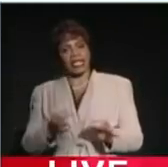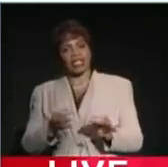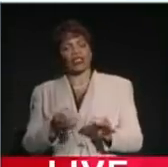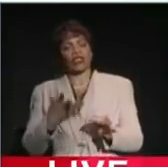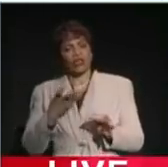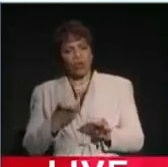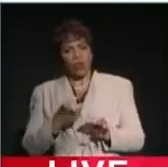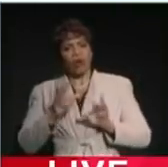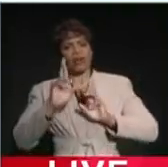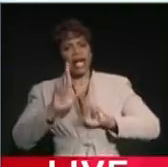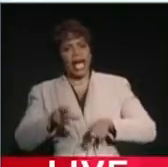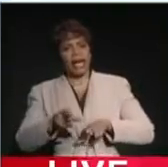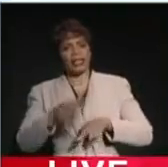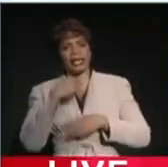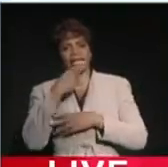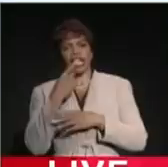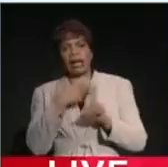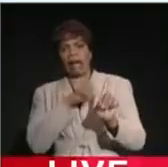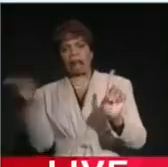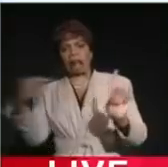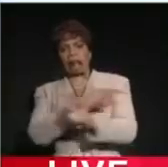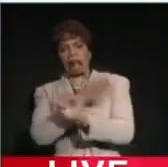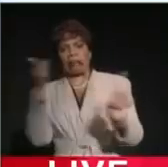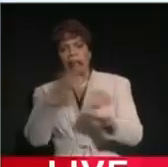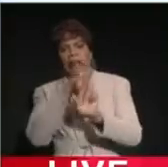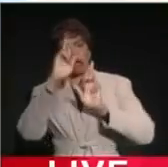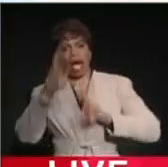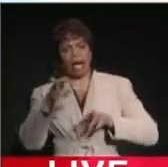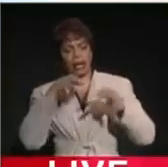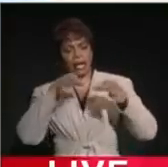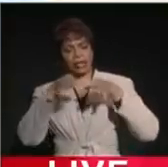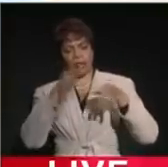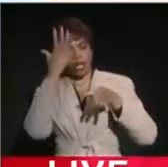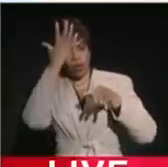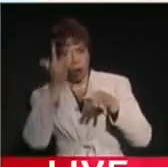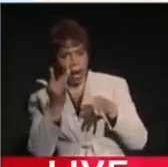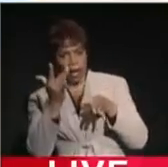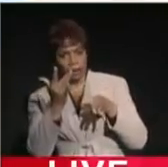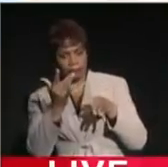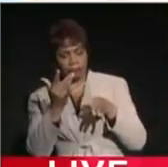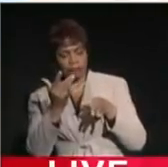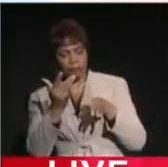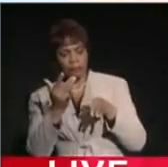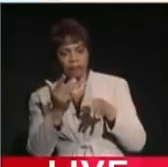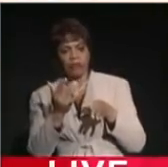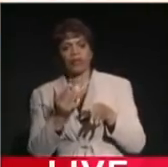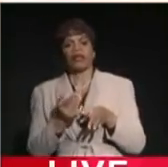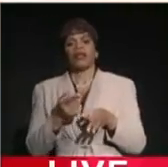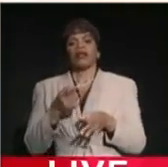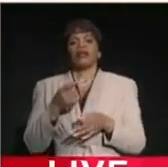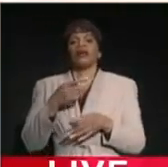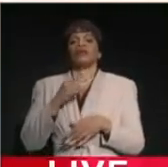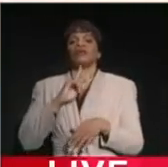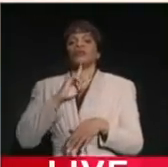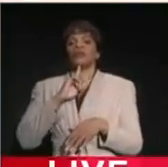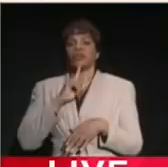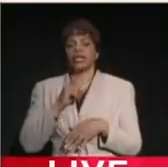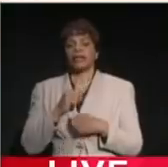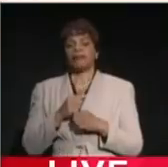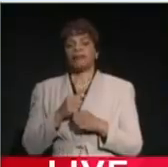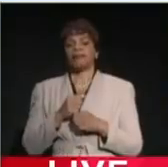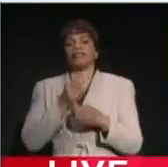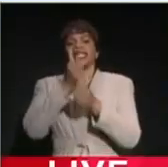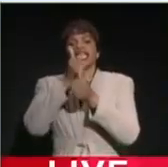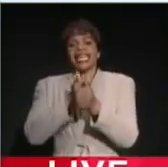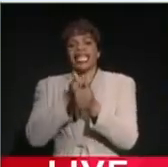and I'll tell you why he wants to dodge the answer. He He has been endorsed by virtually